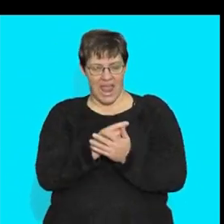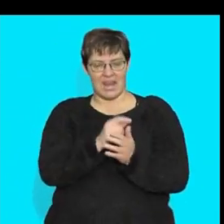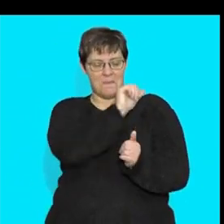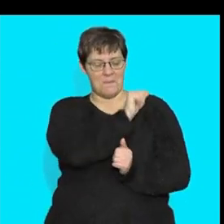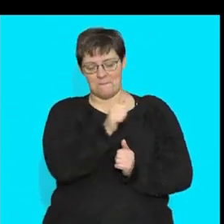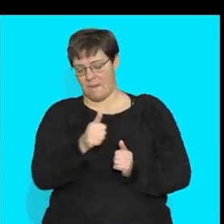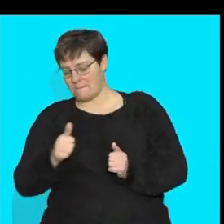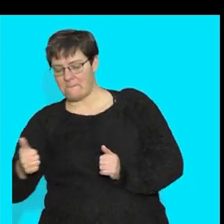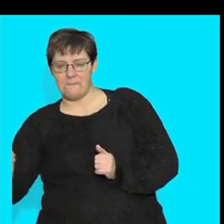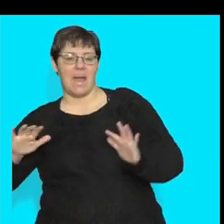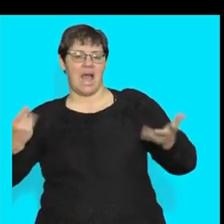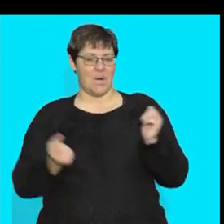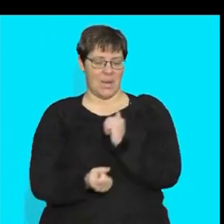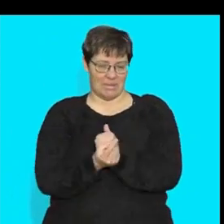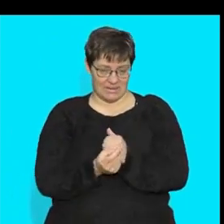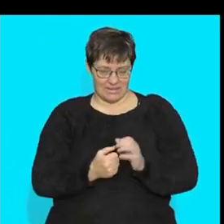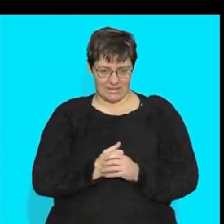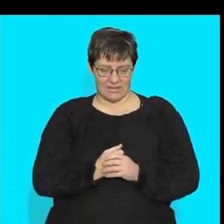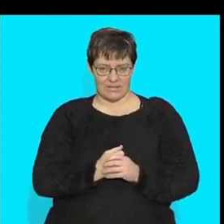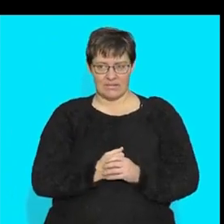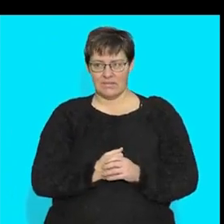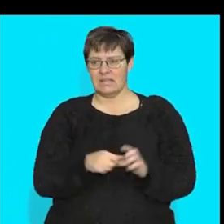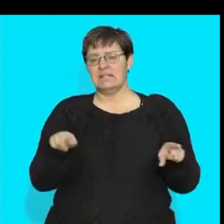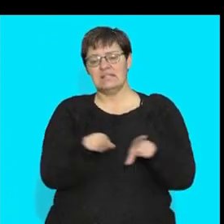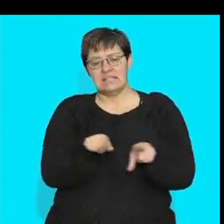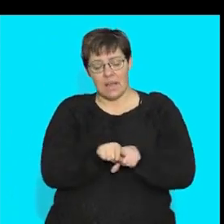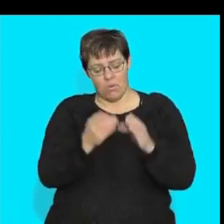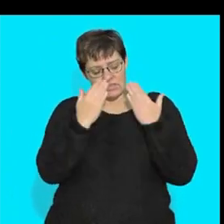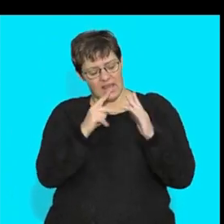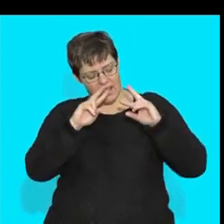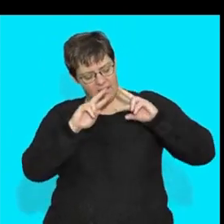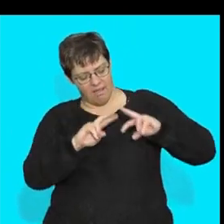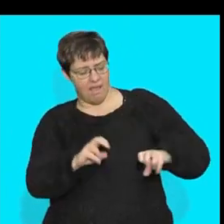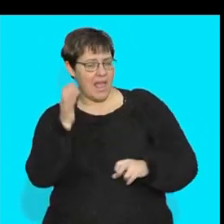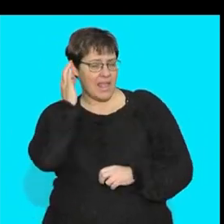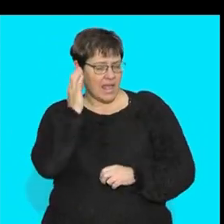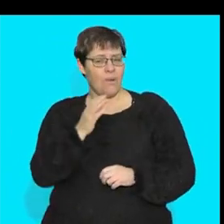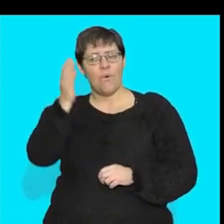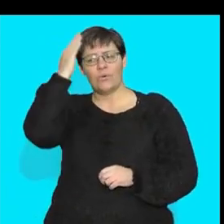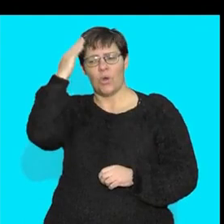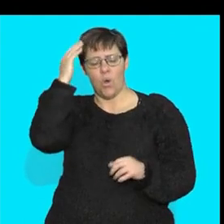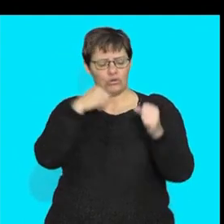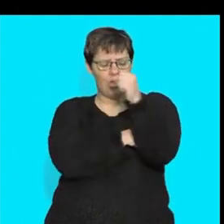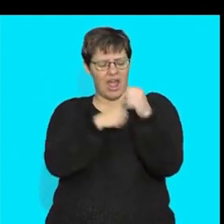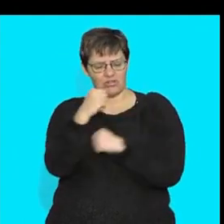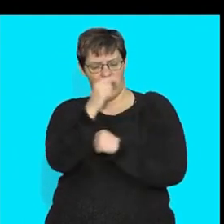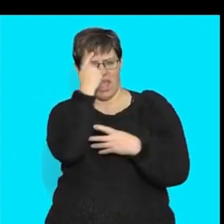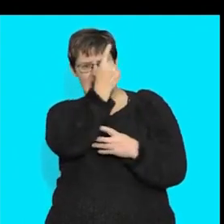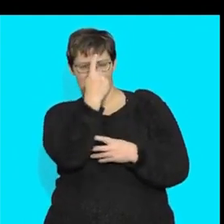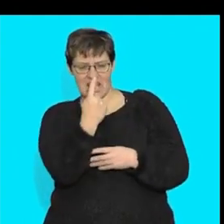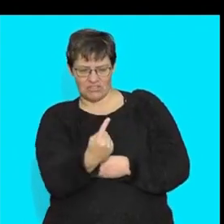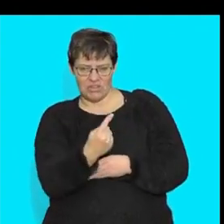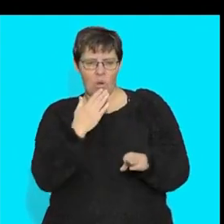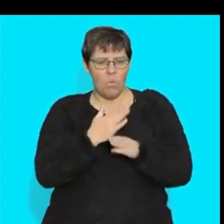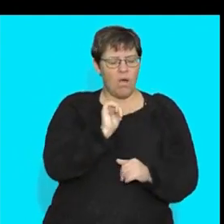the sound of the ear, how it works in the ear. But also, just when you study the ear, just know all the structures and the functions